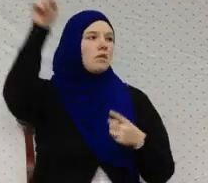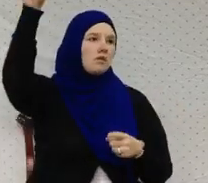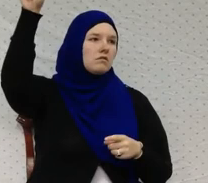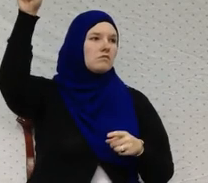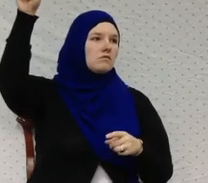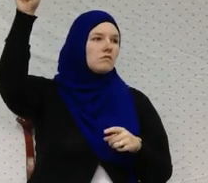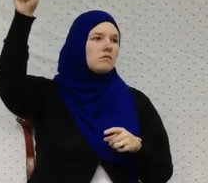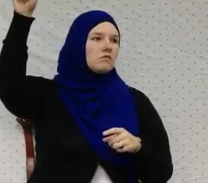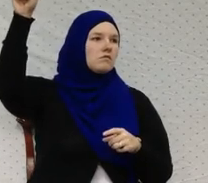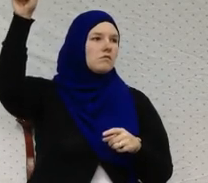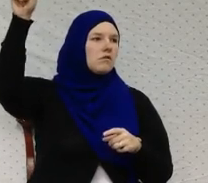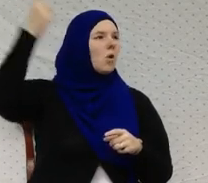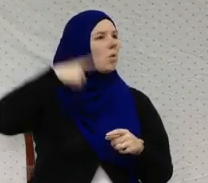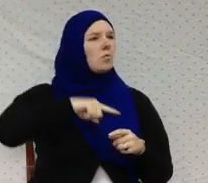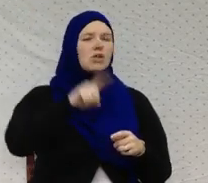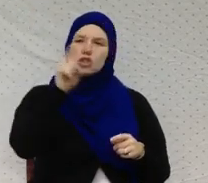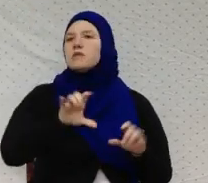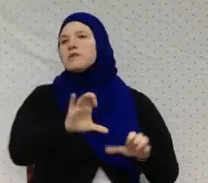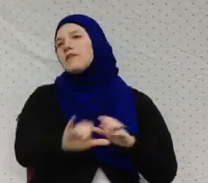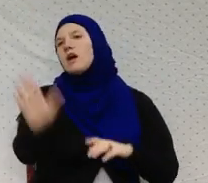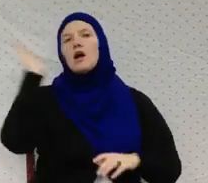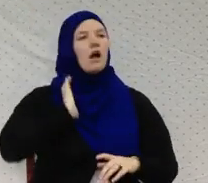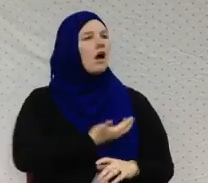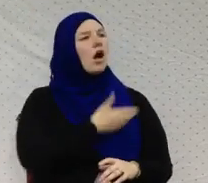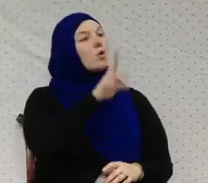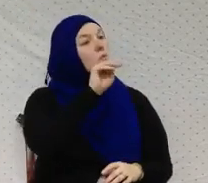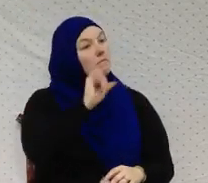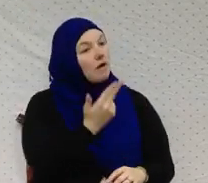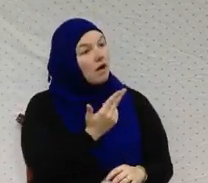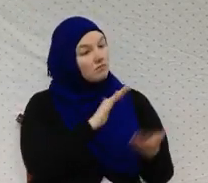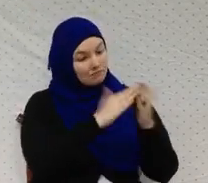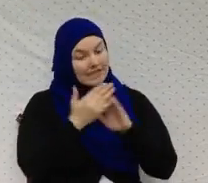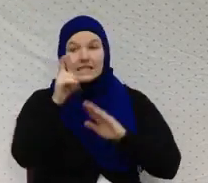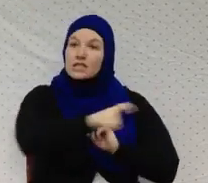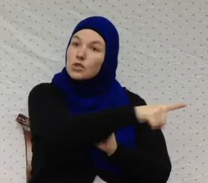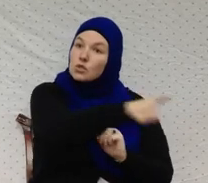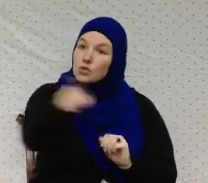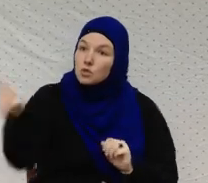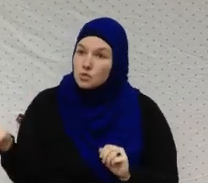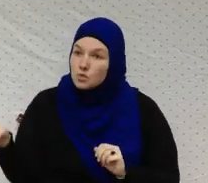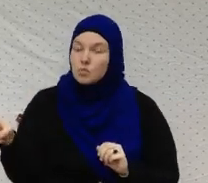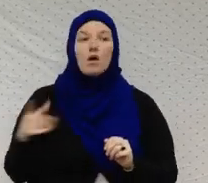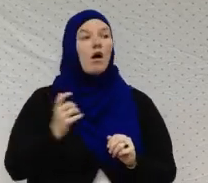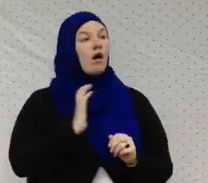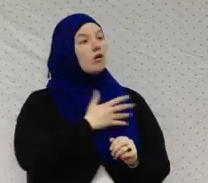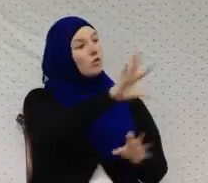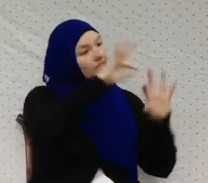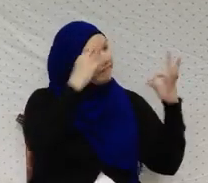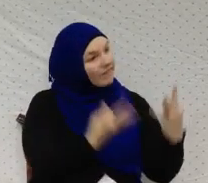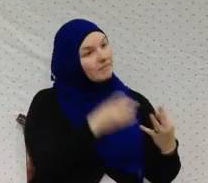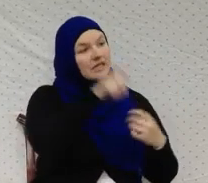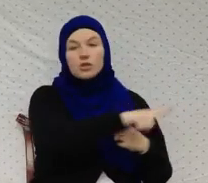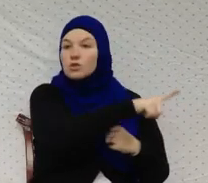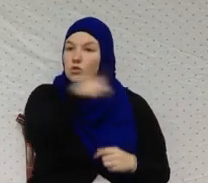Allah. This dedication is passed to you. Our ummah needs you, your family needs